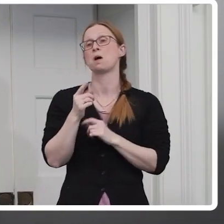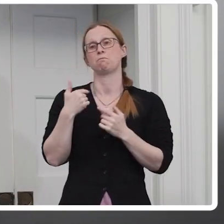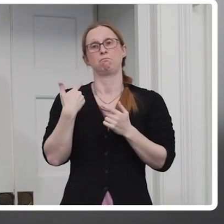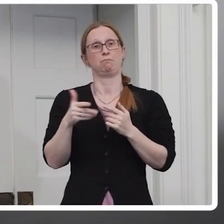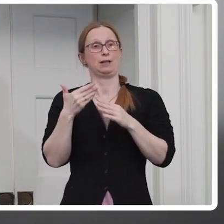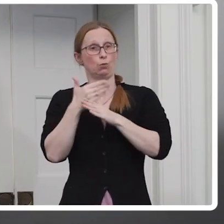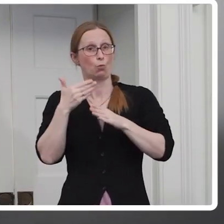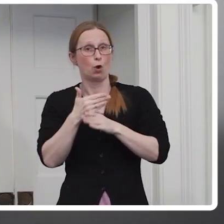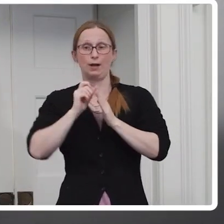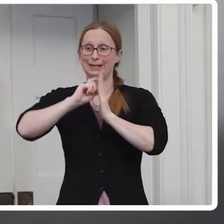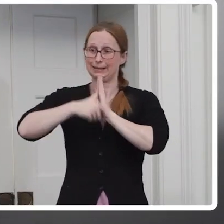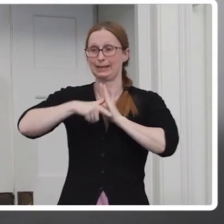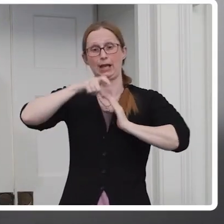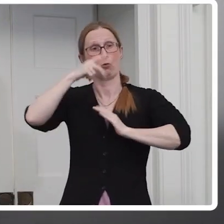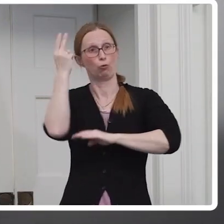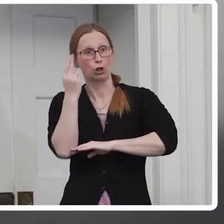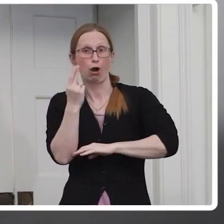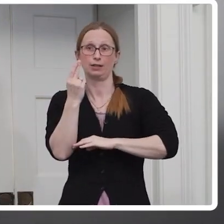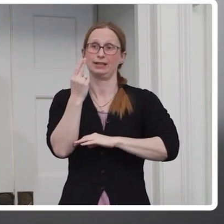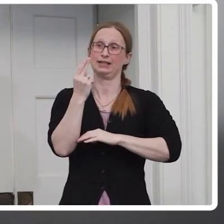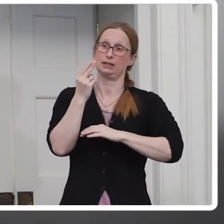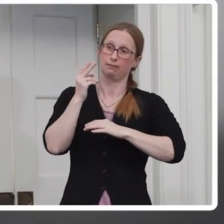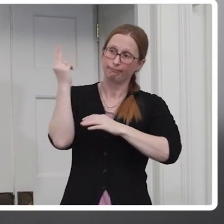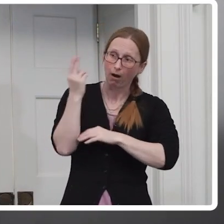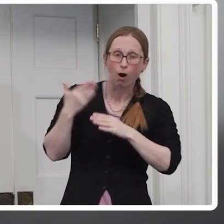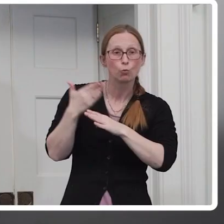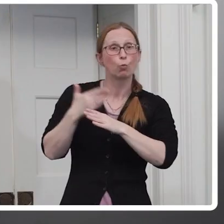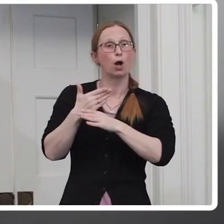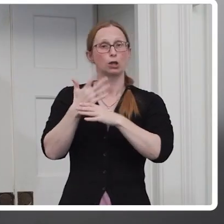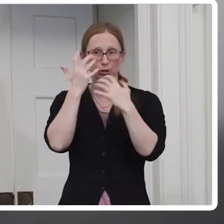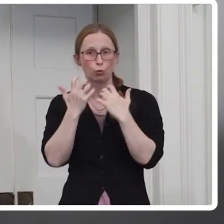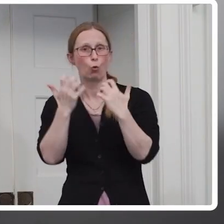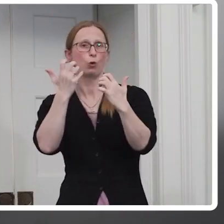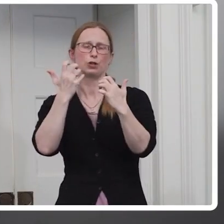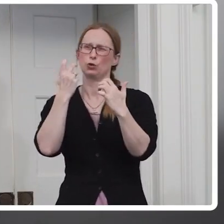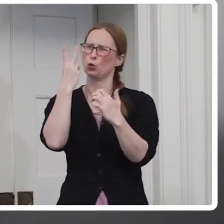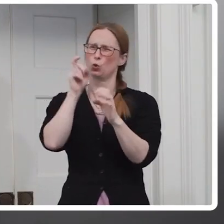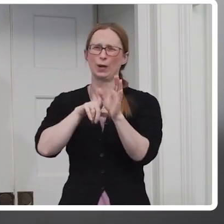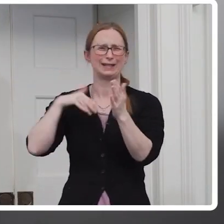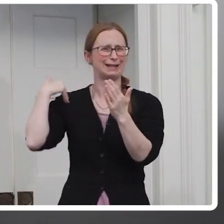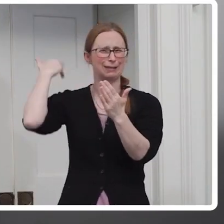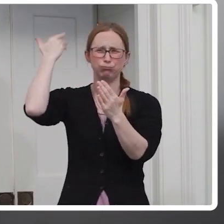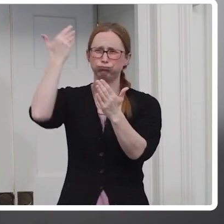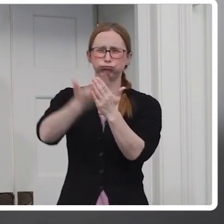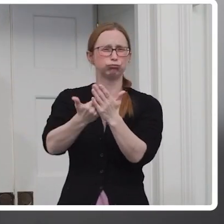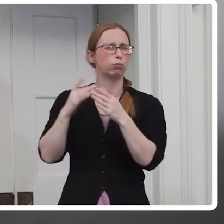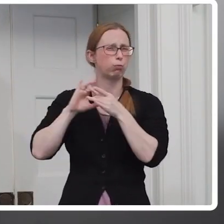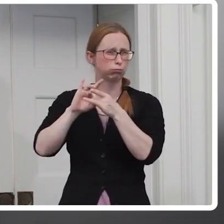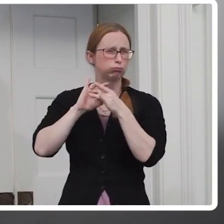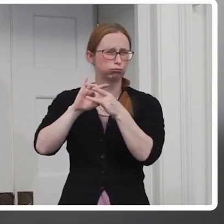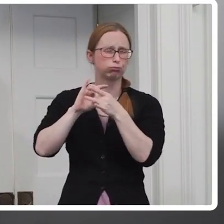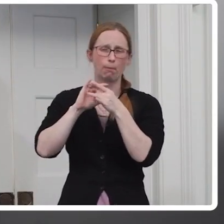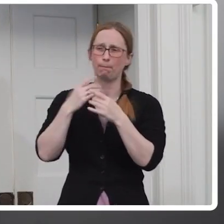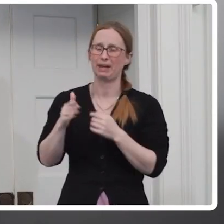been working with disabled artists, arts workers and audiences for over 20 years